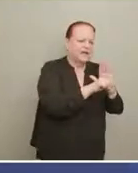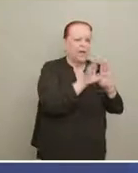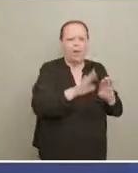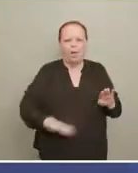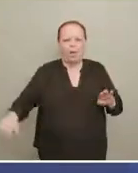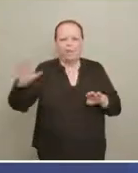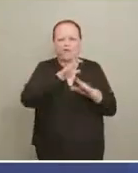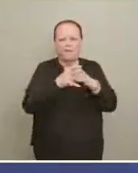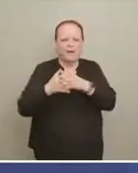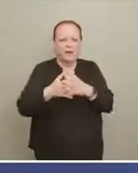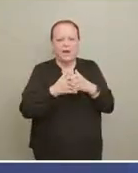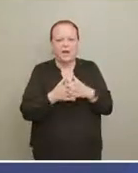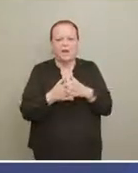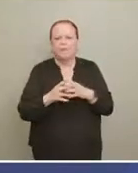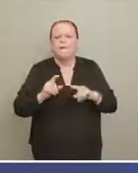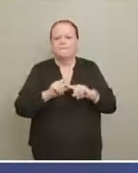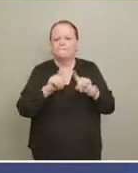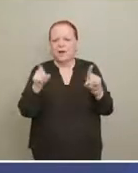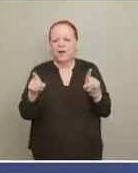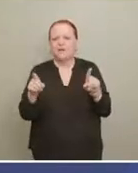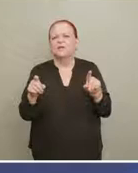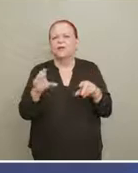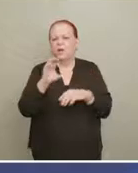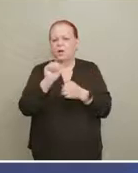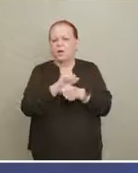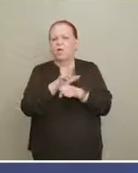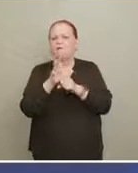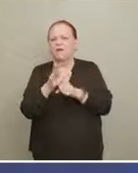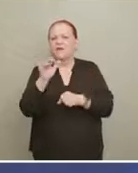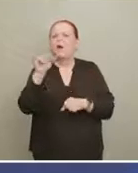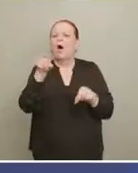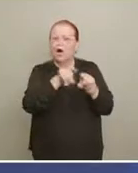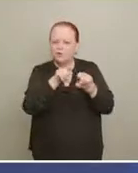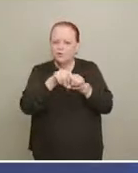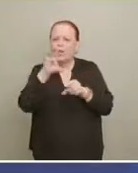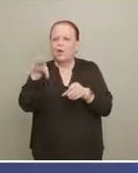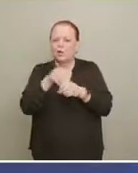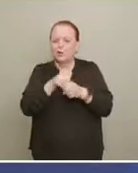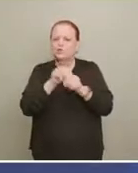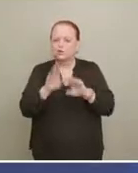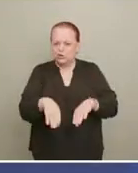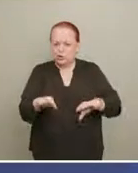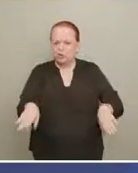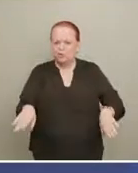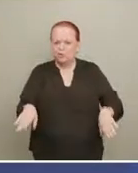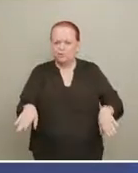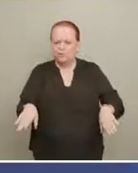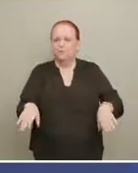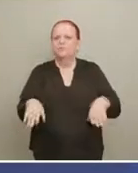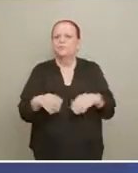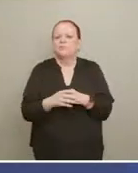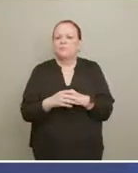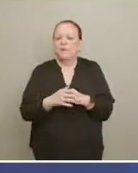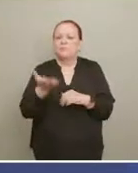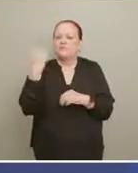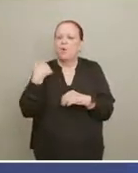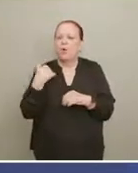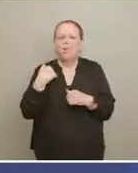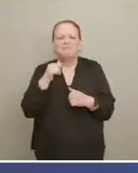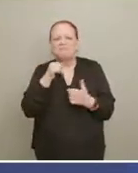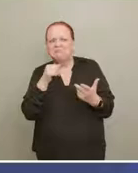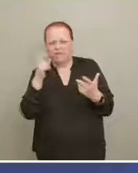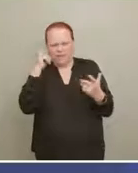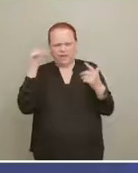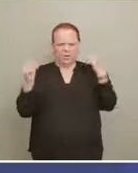medicine has already declared that COVID is a childhood disease. Make no mistake, we know that COVID is a